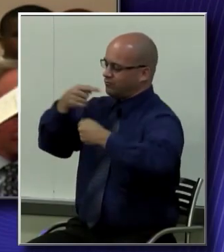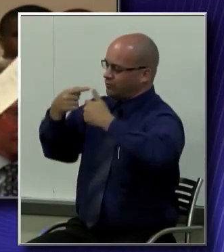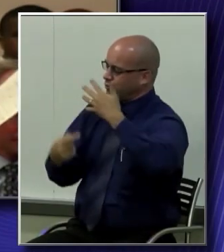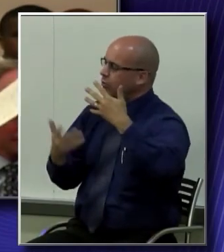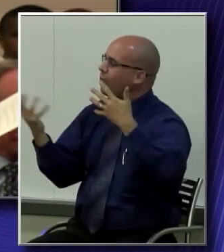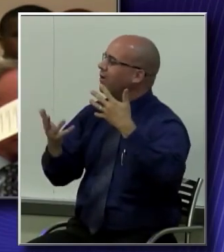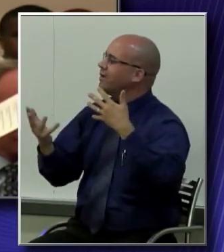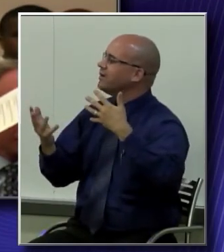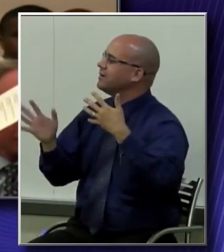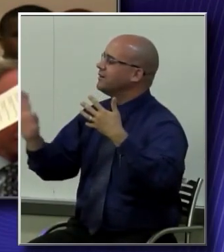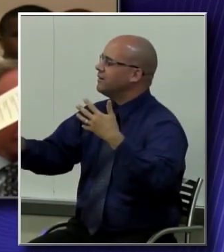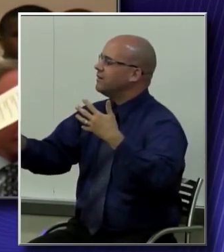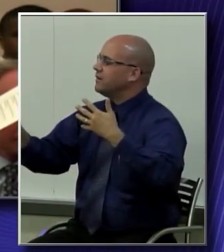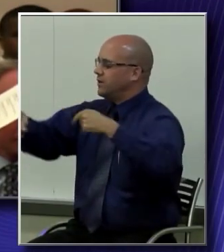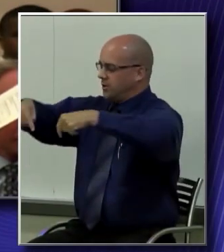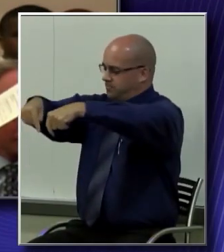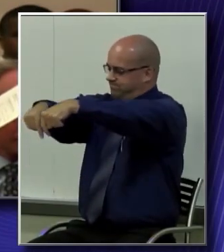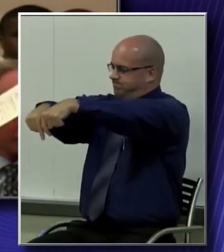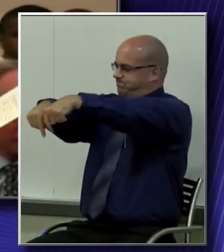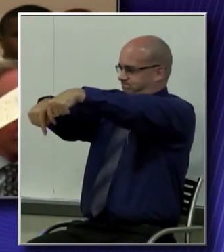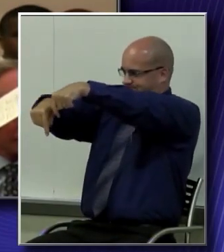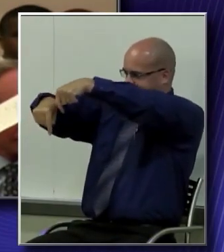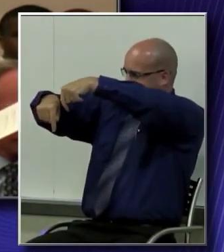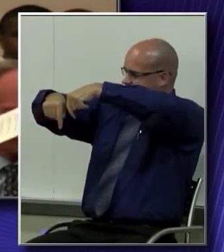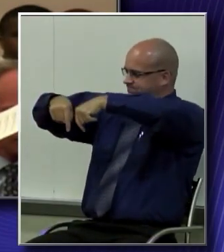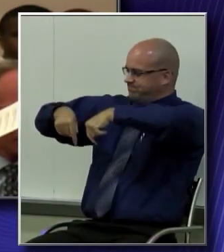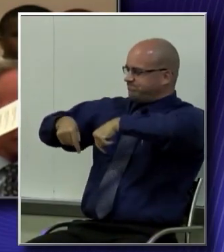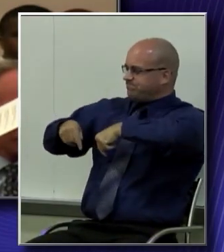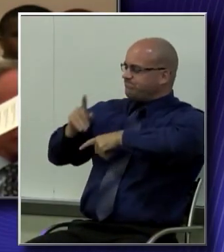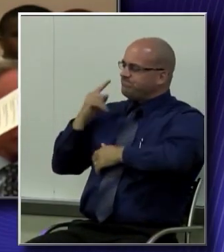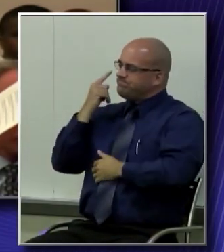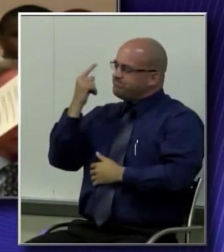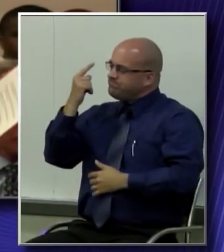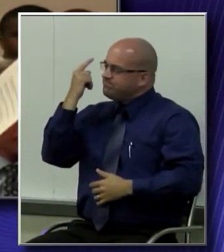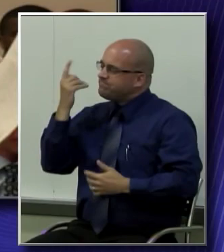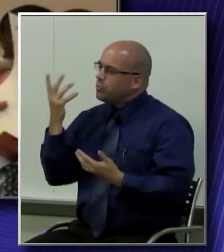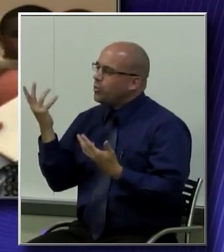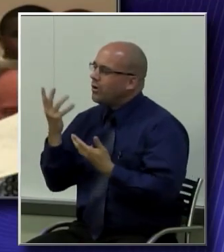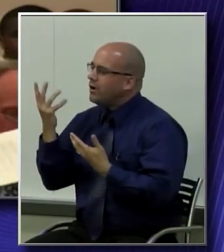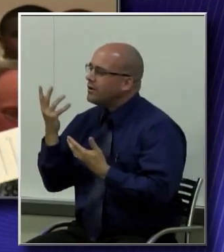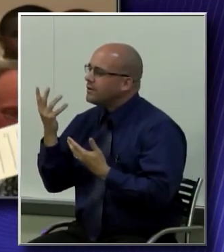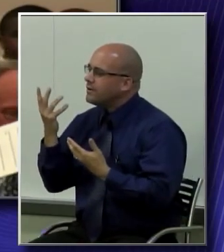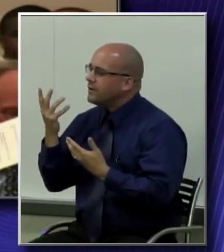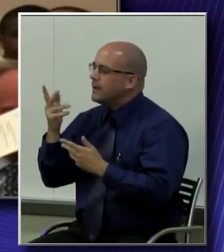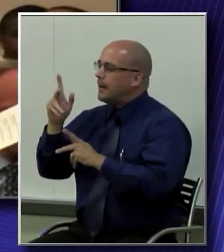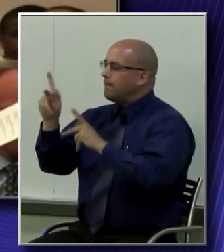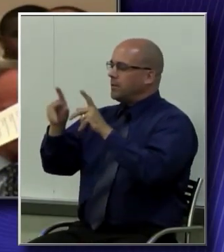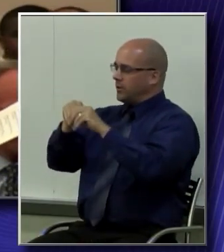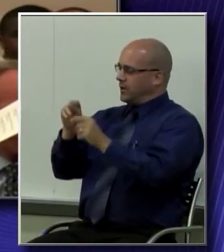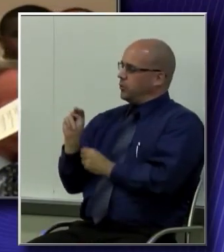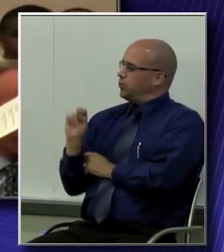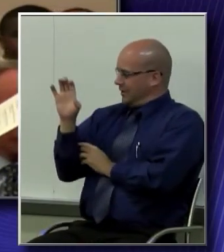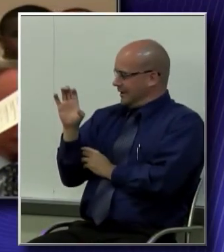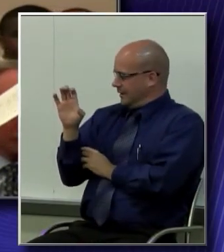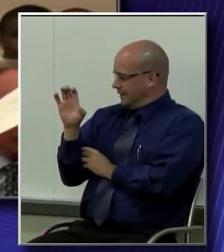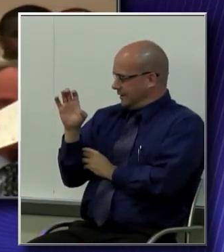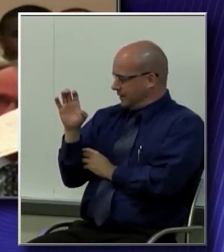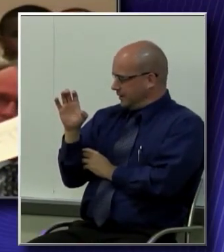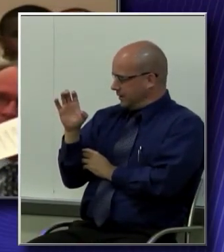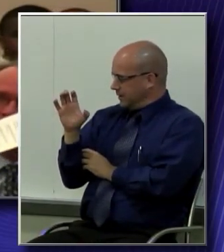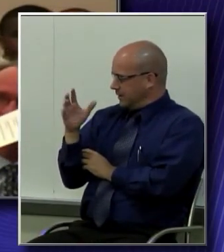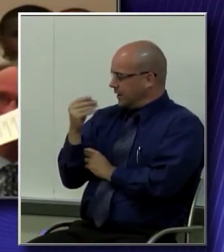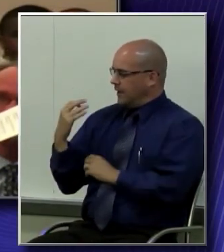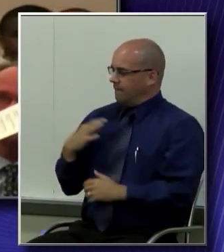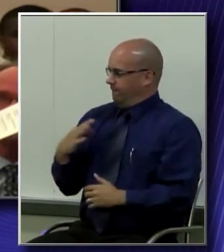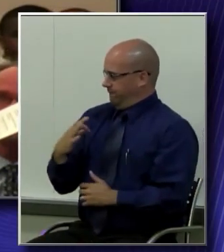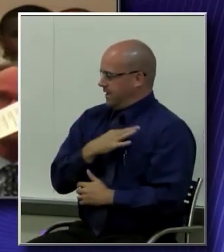like us to step back one step prior to that and recognize that the people of North Carolina, the faculties